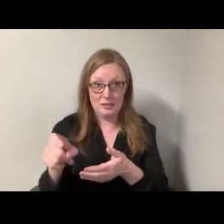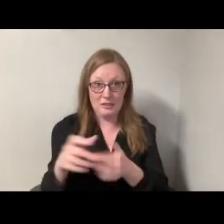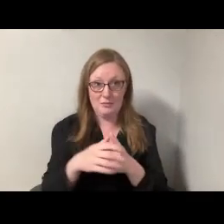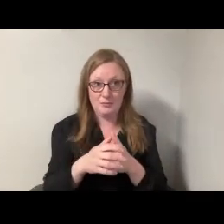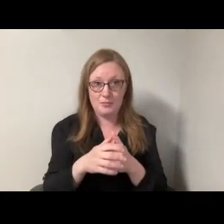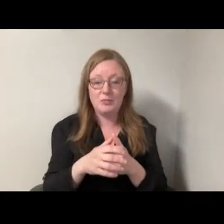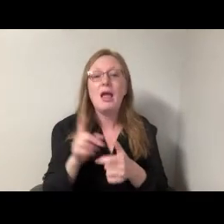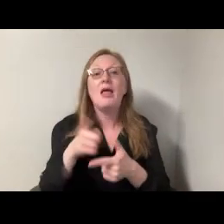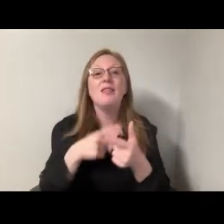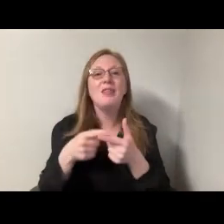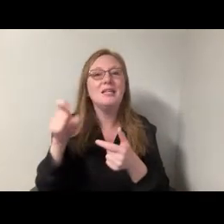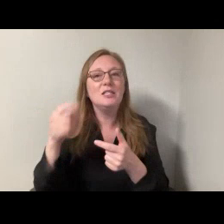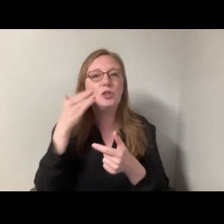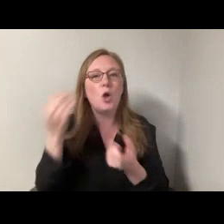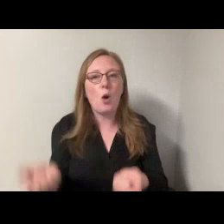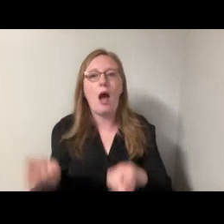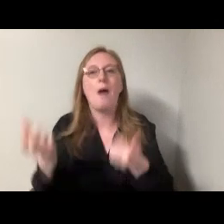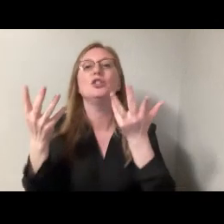what quantity.